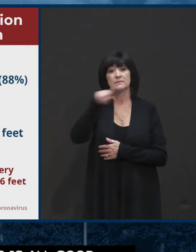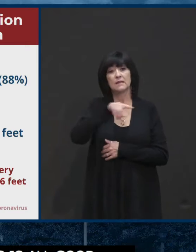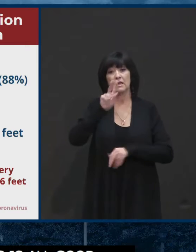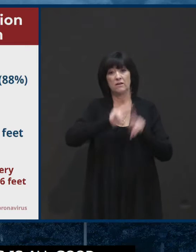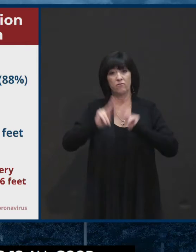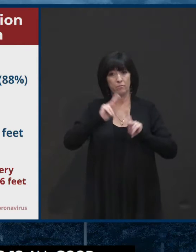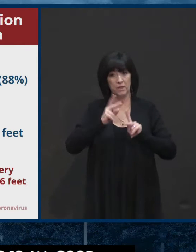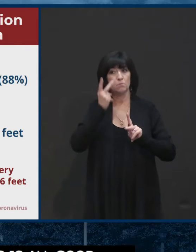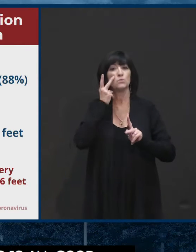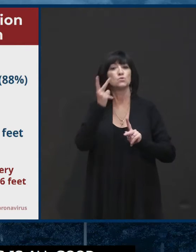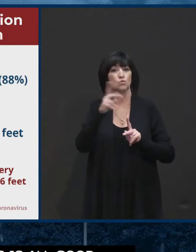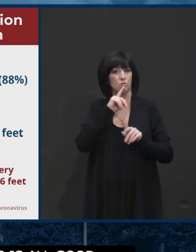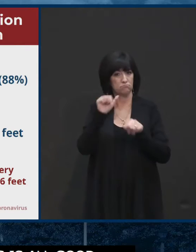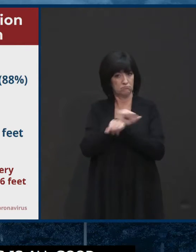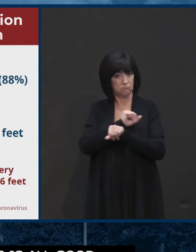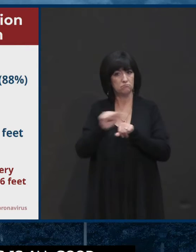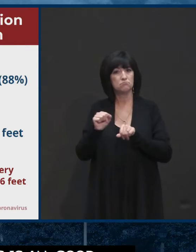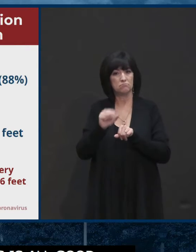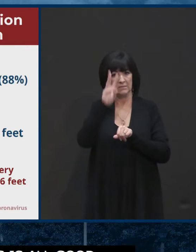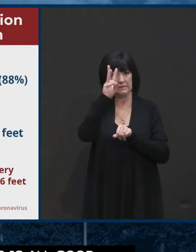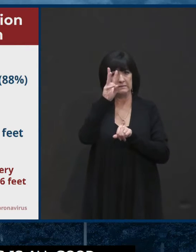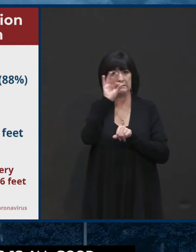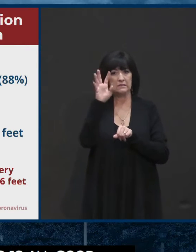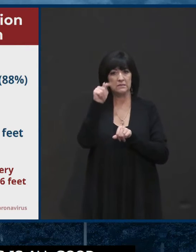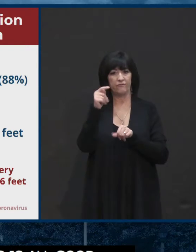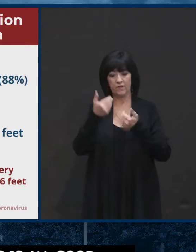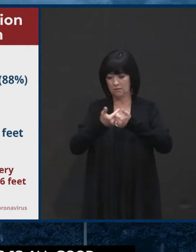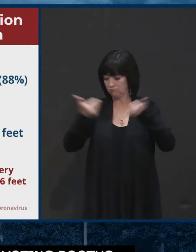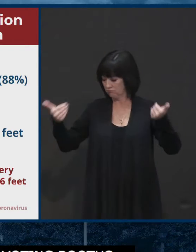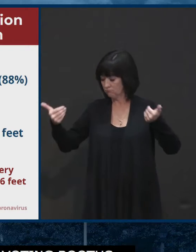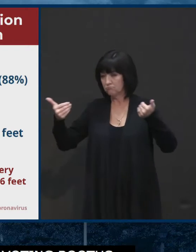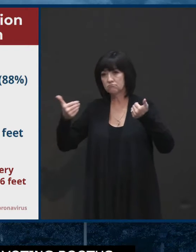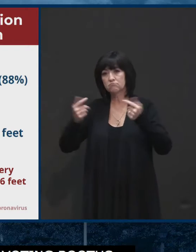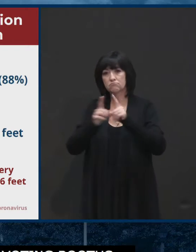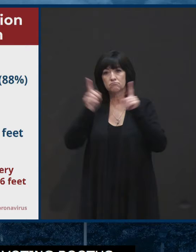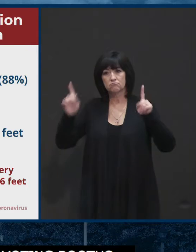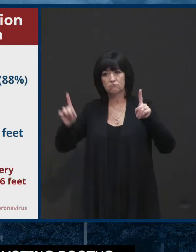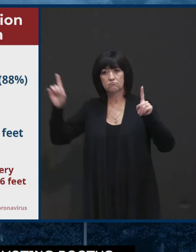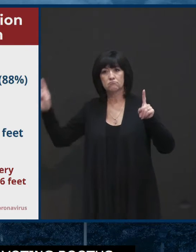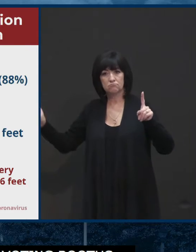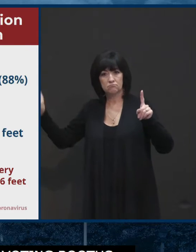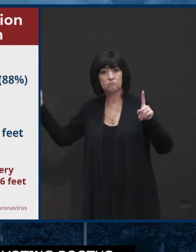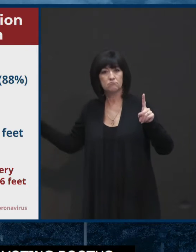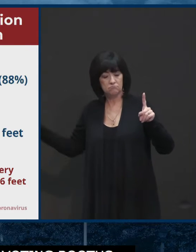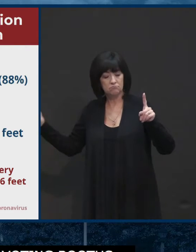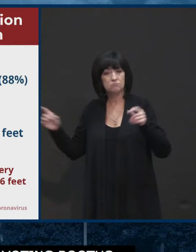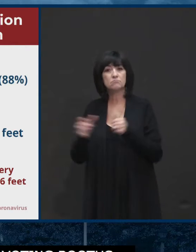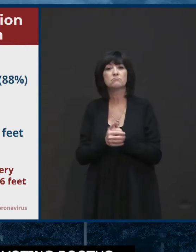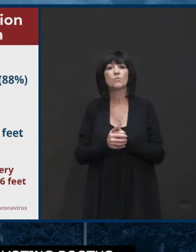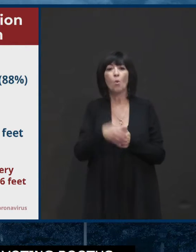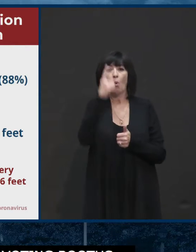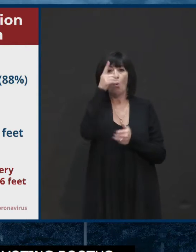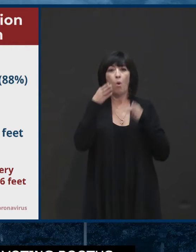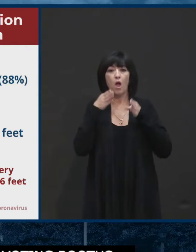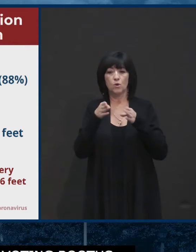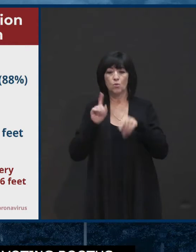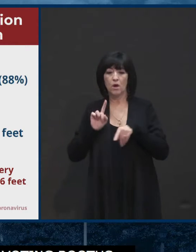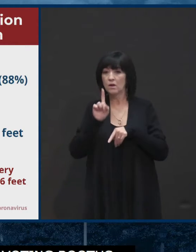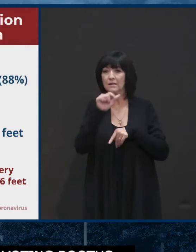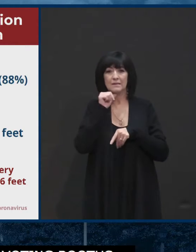at least 6 feet apart. And in 80% of the time, there was one directional voter flow, and also that there were